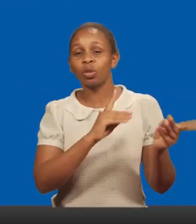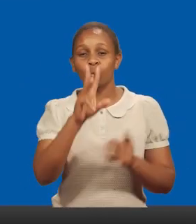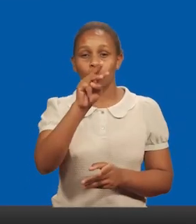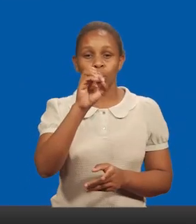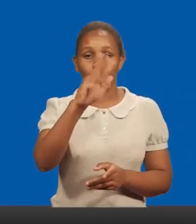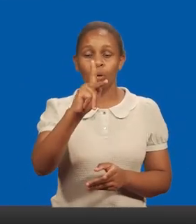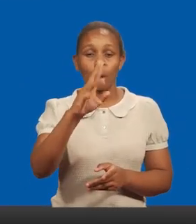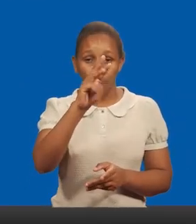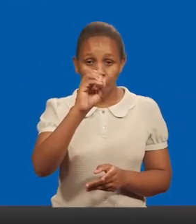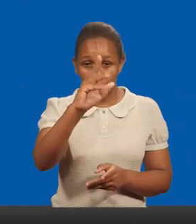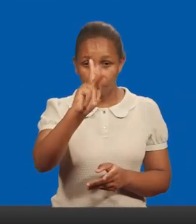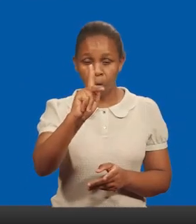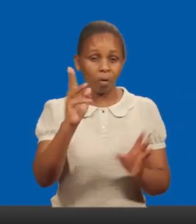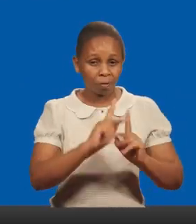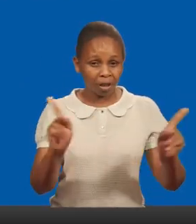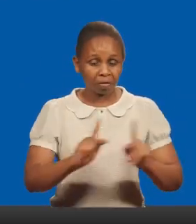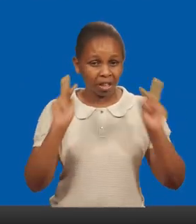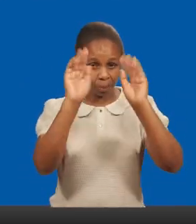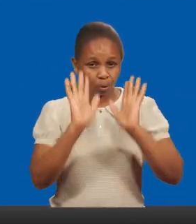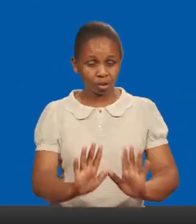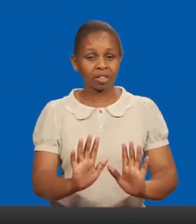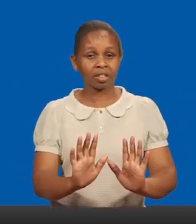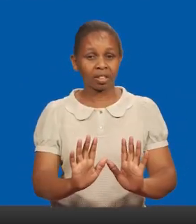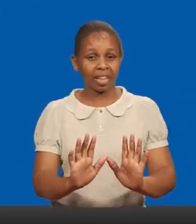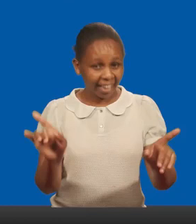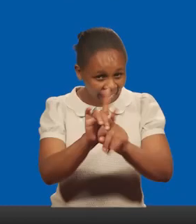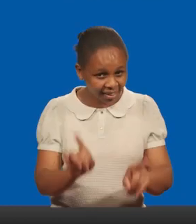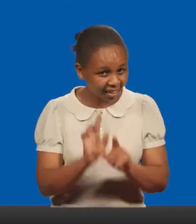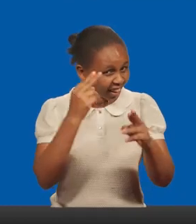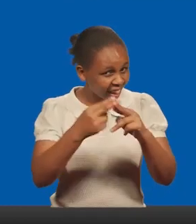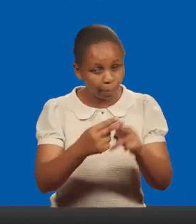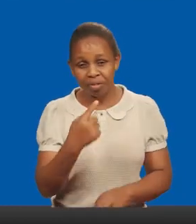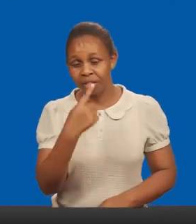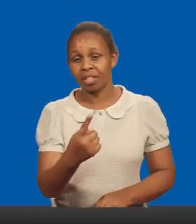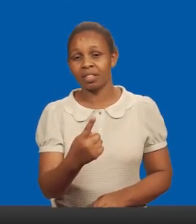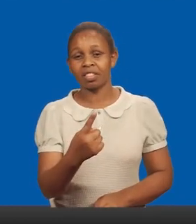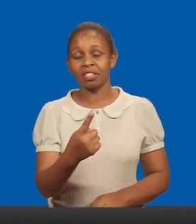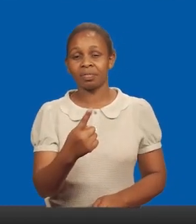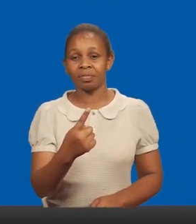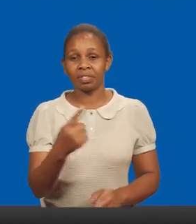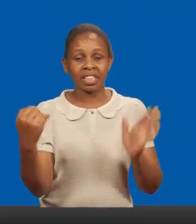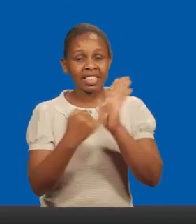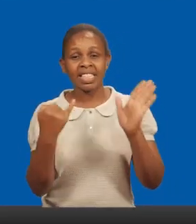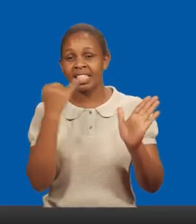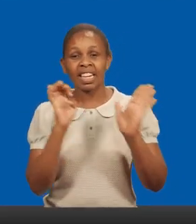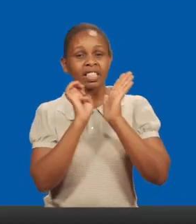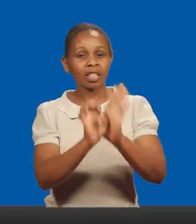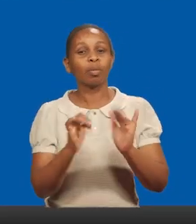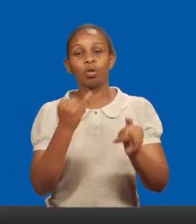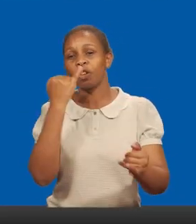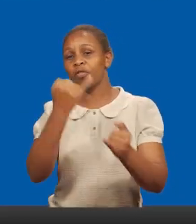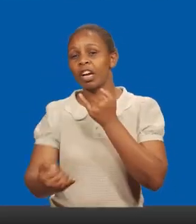do mocks. And you know, mocks are very important because just like the name, you know, suggests, you know,